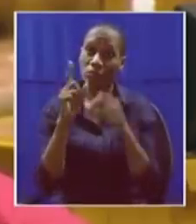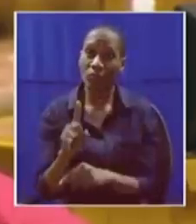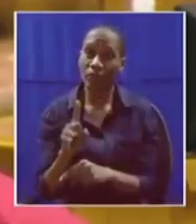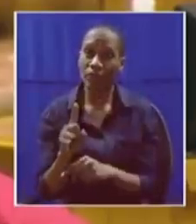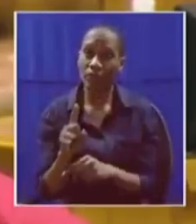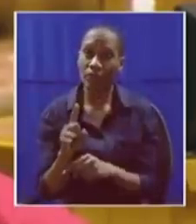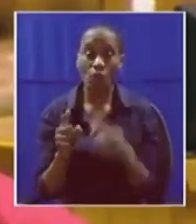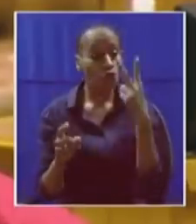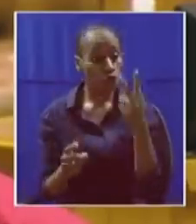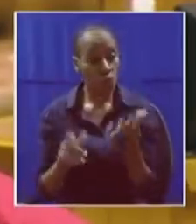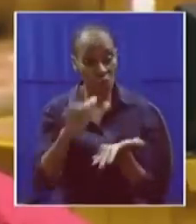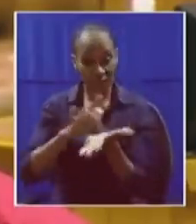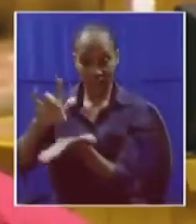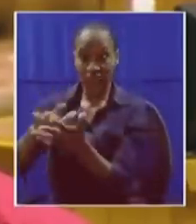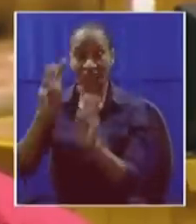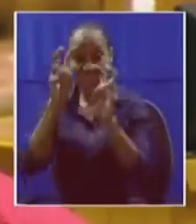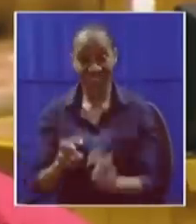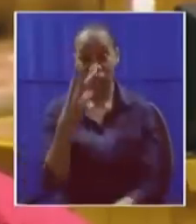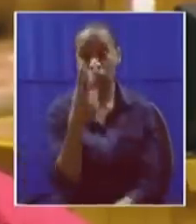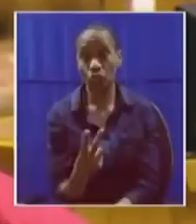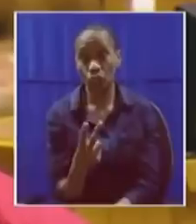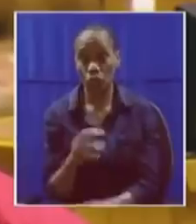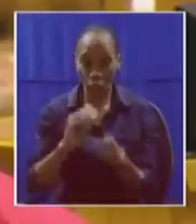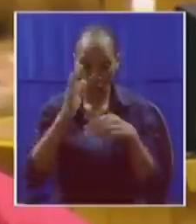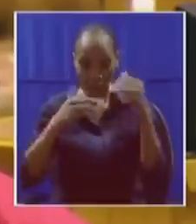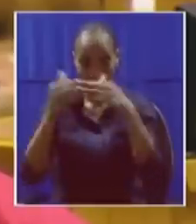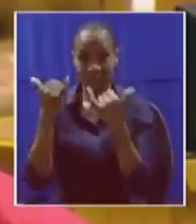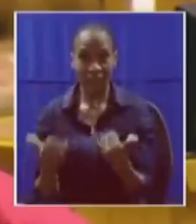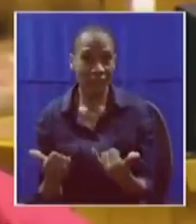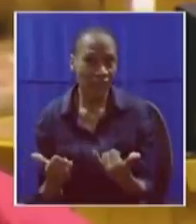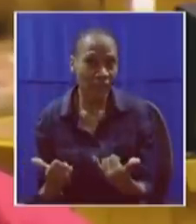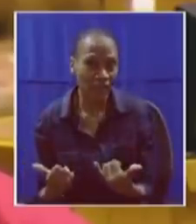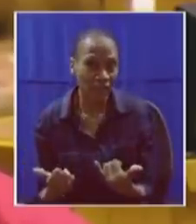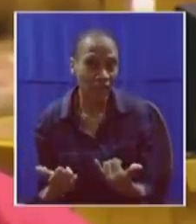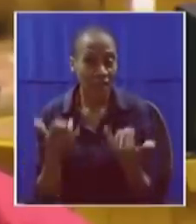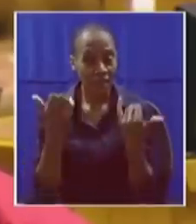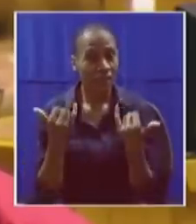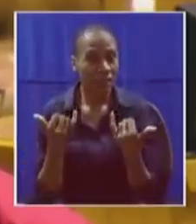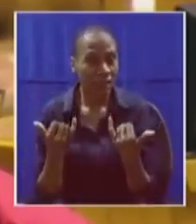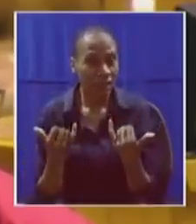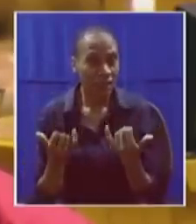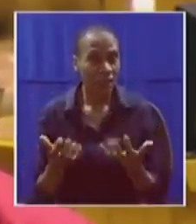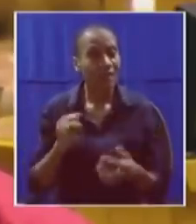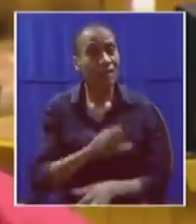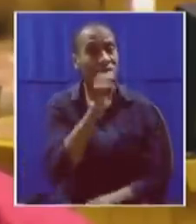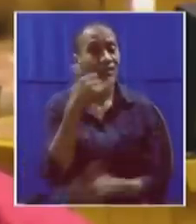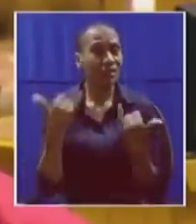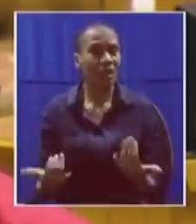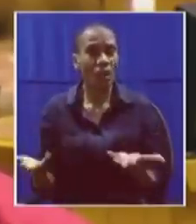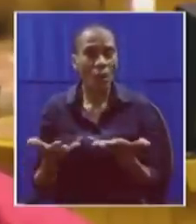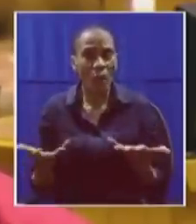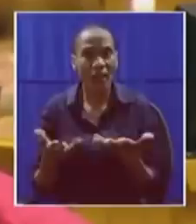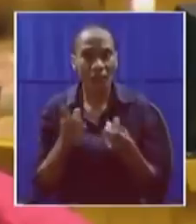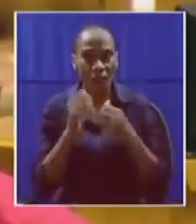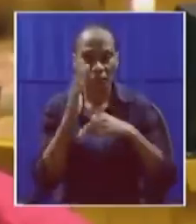2 major power stations that are going to be burning fossil fuels. Where are we now in terms of carbon